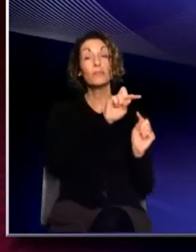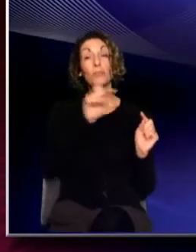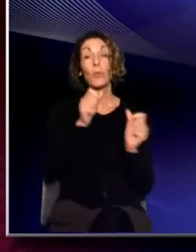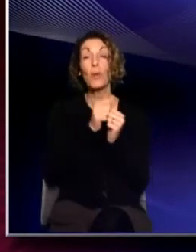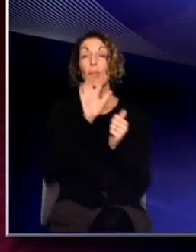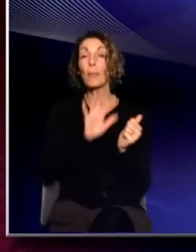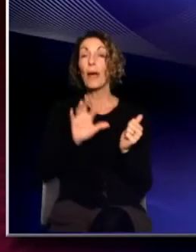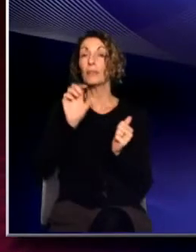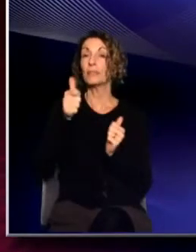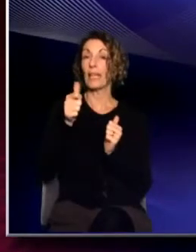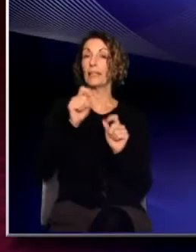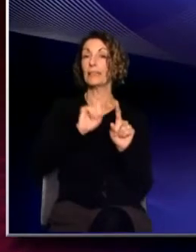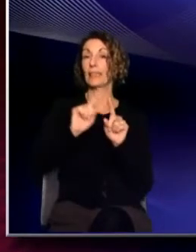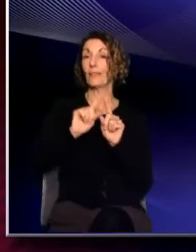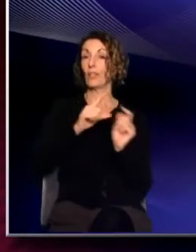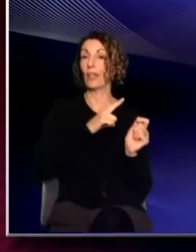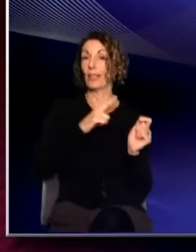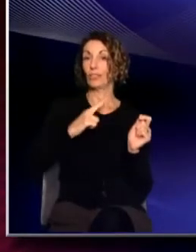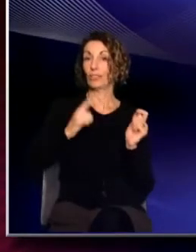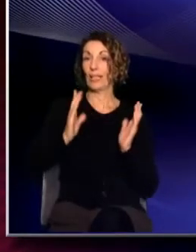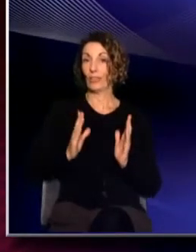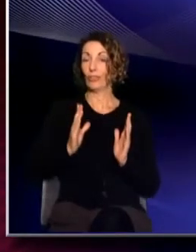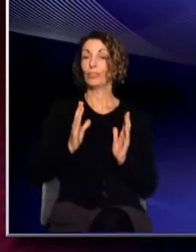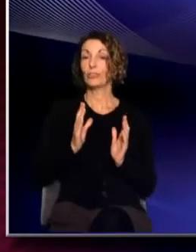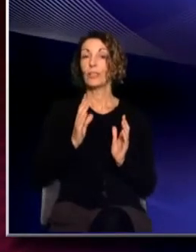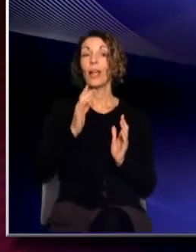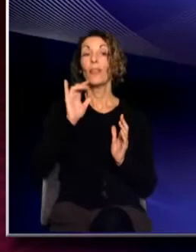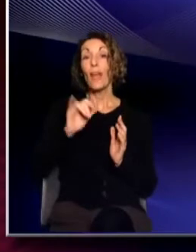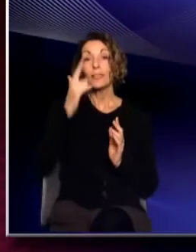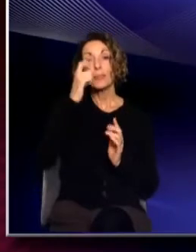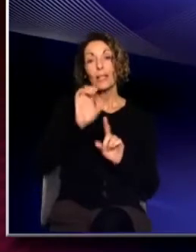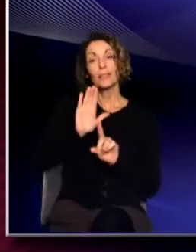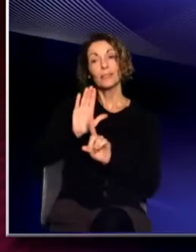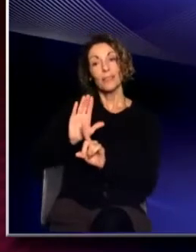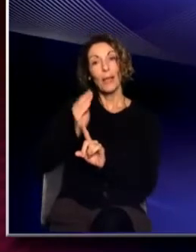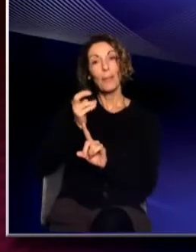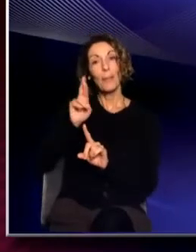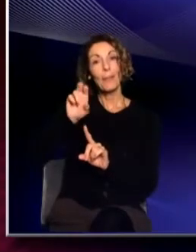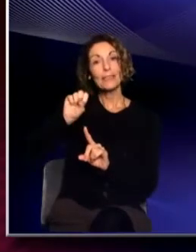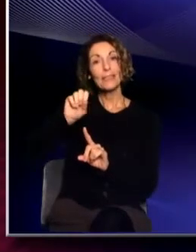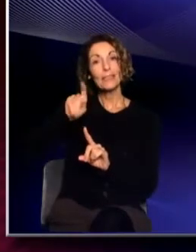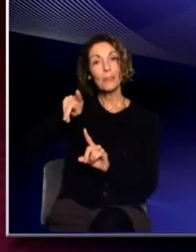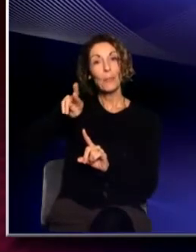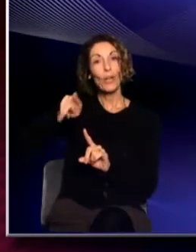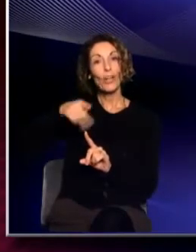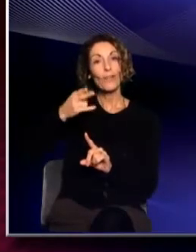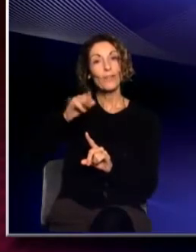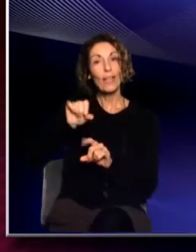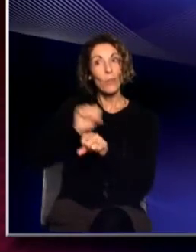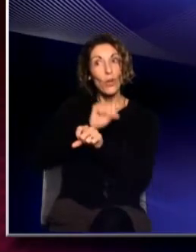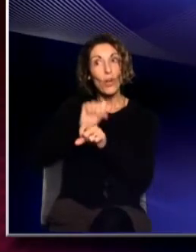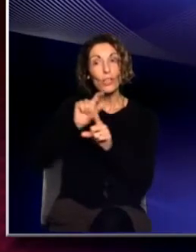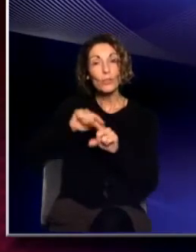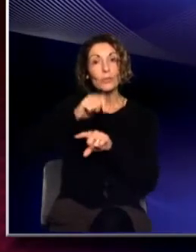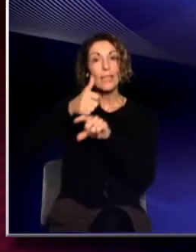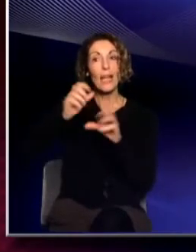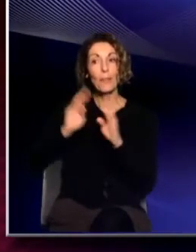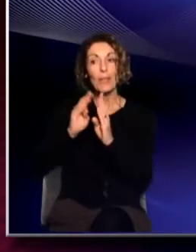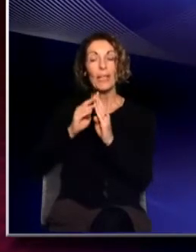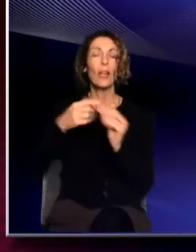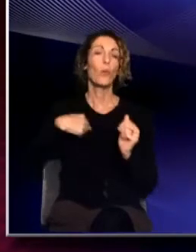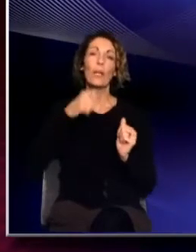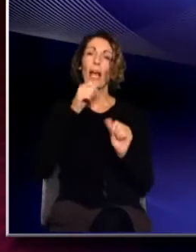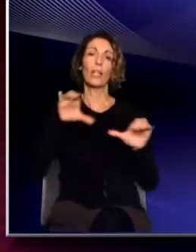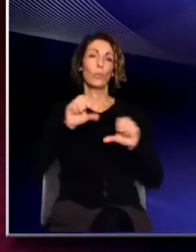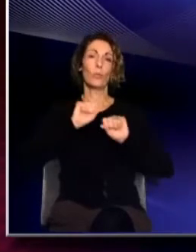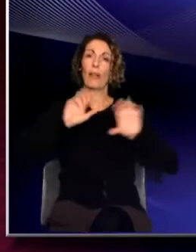state legislators, and it's because of her work in setting up these meetings. We're not doing anything yet, it's